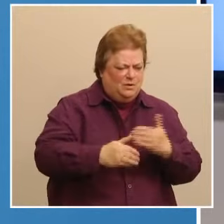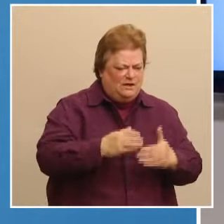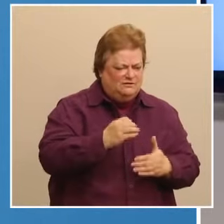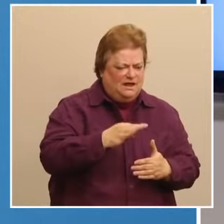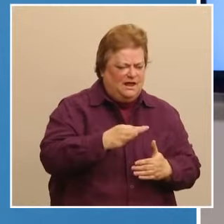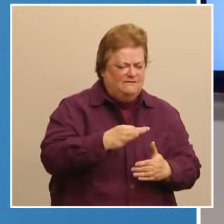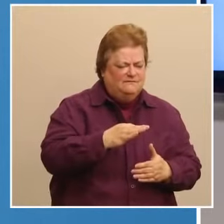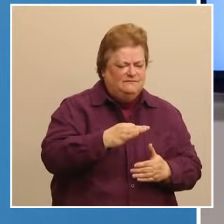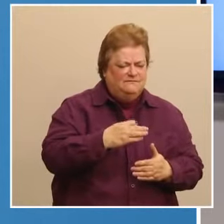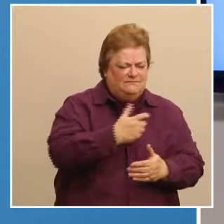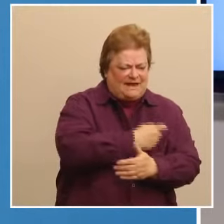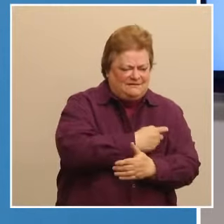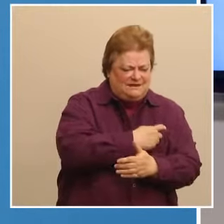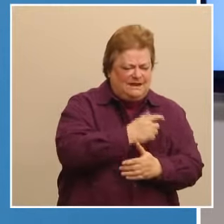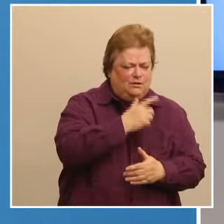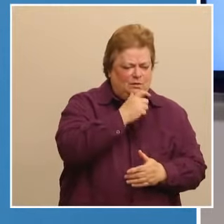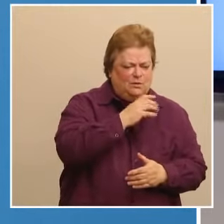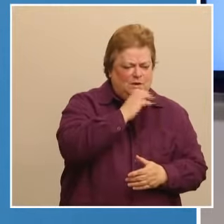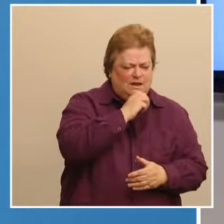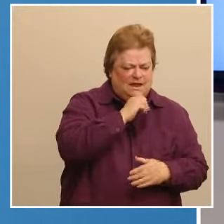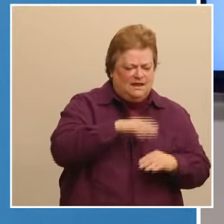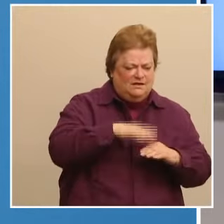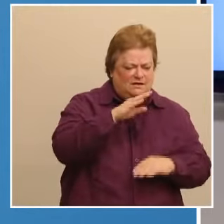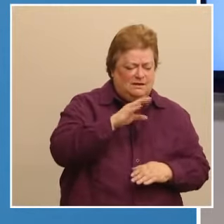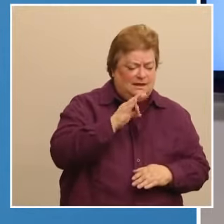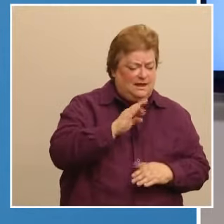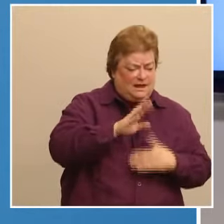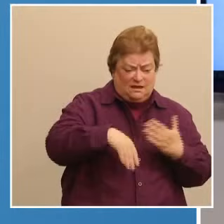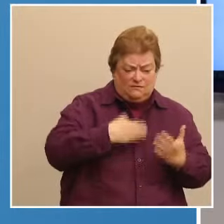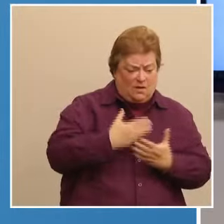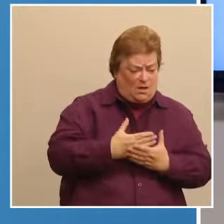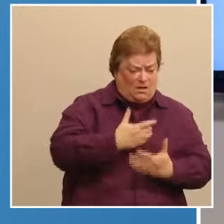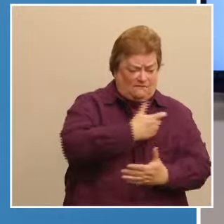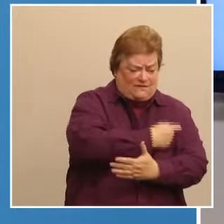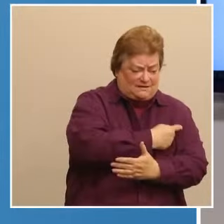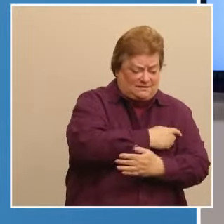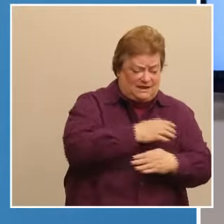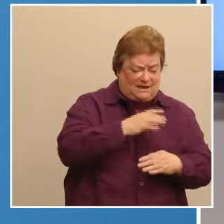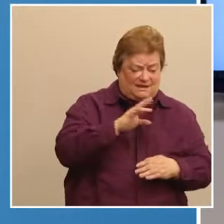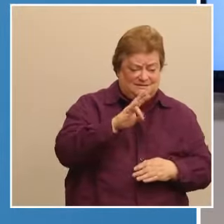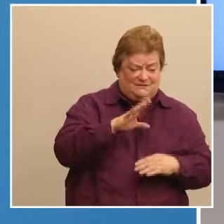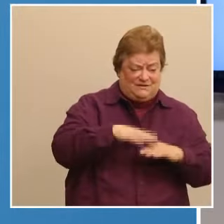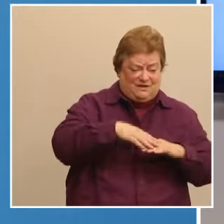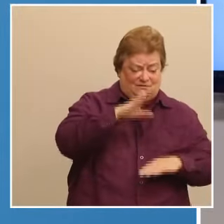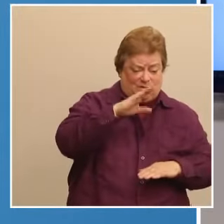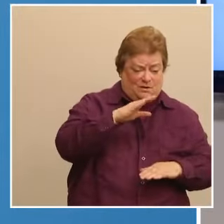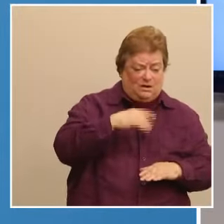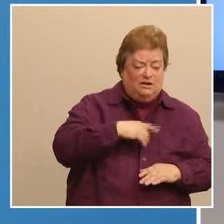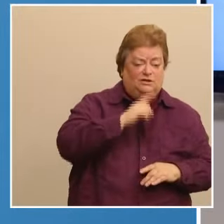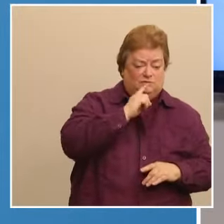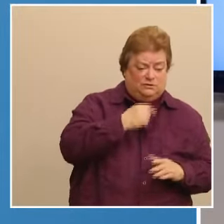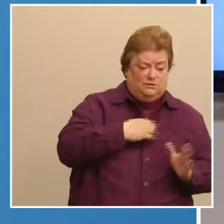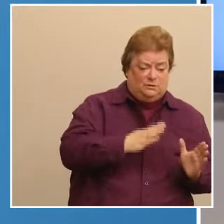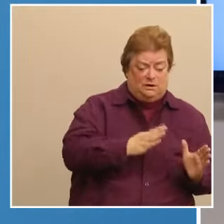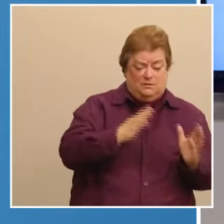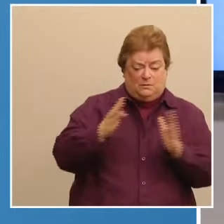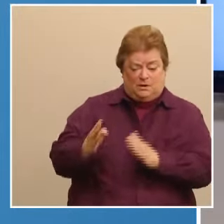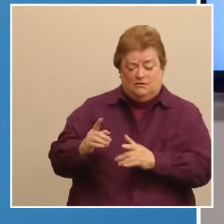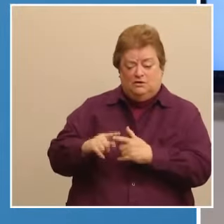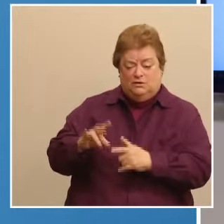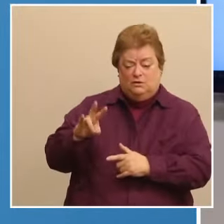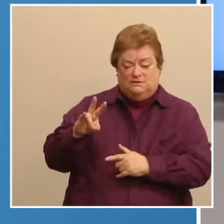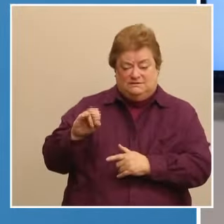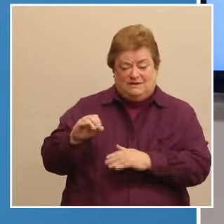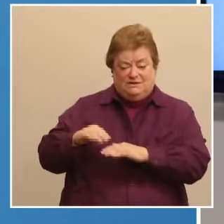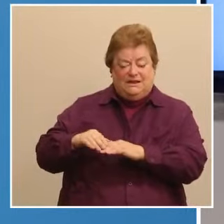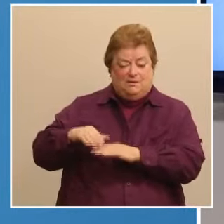vaccinating 75-year-olds and older? Well, if we had them all vaccinated, the 75 and older, we'd start moving into the 70 and